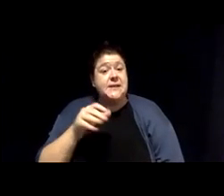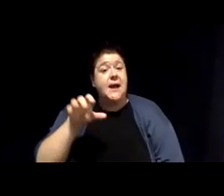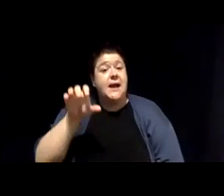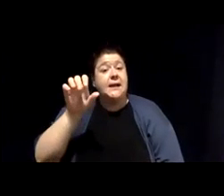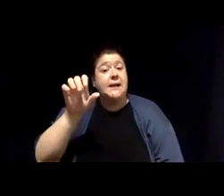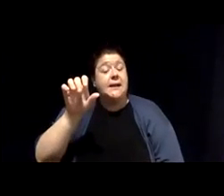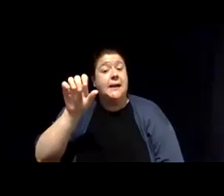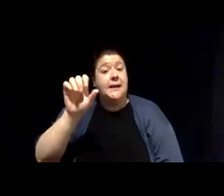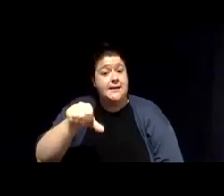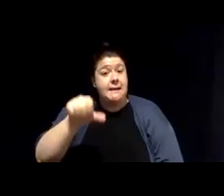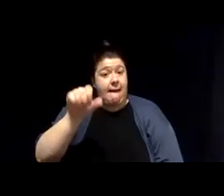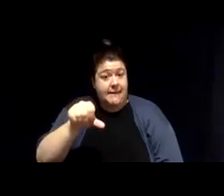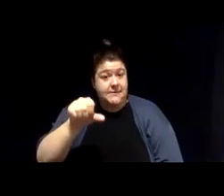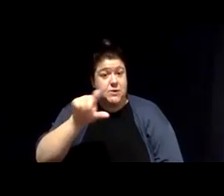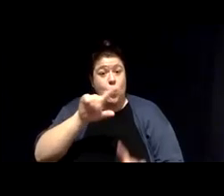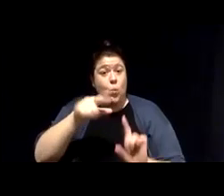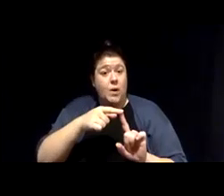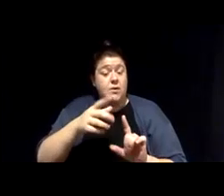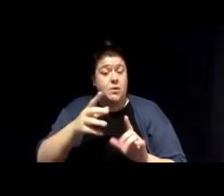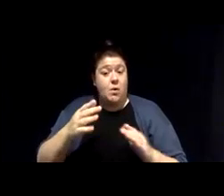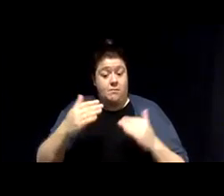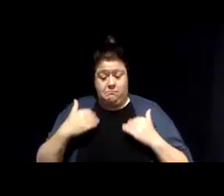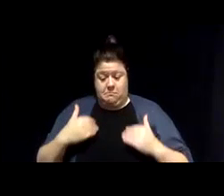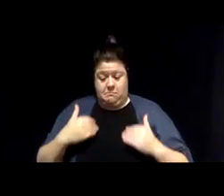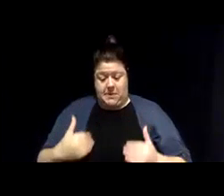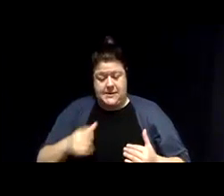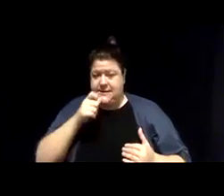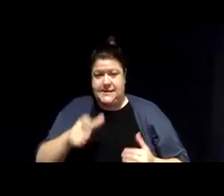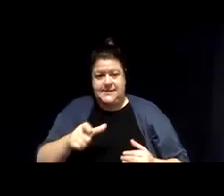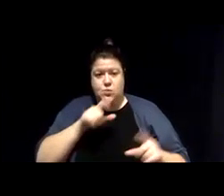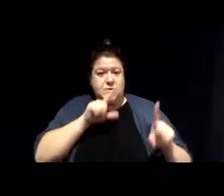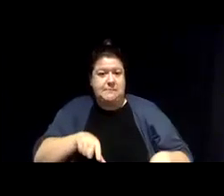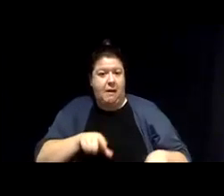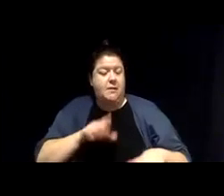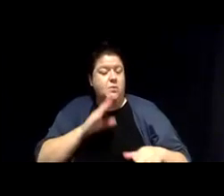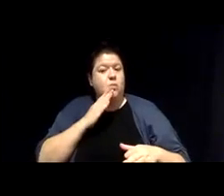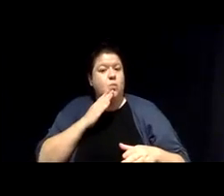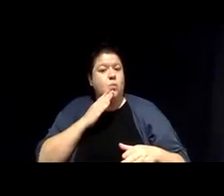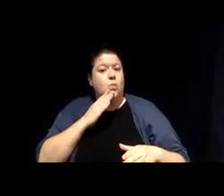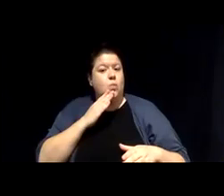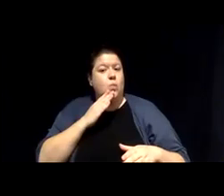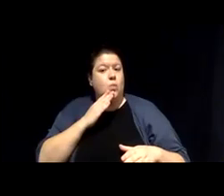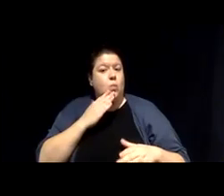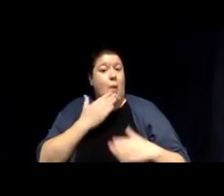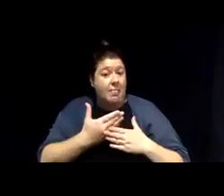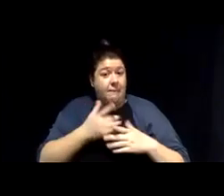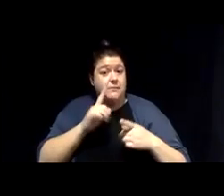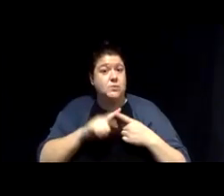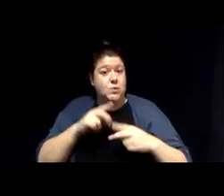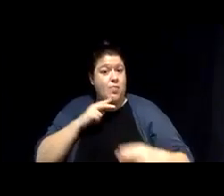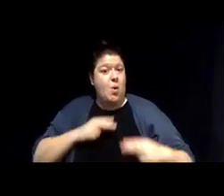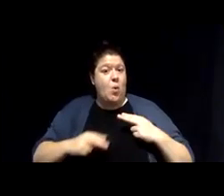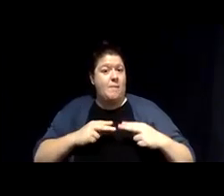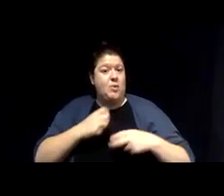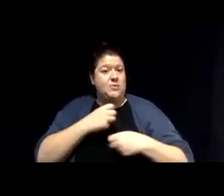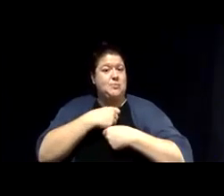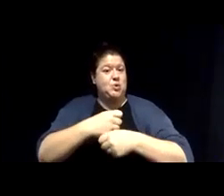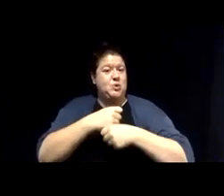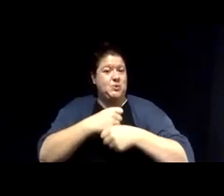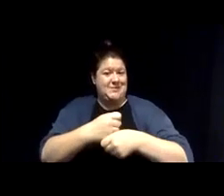diabetes, when your body doesn't respond well to the hormones that are produced, diabetes can